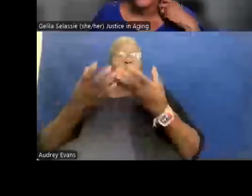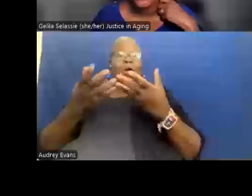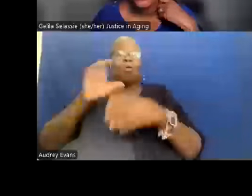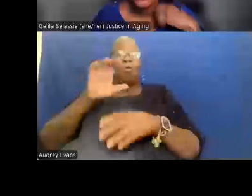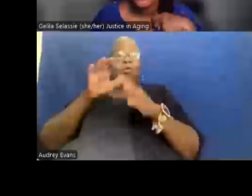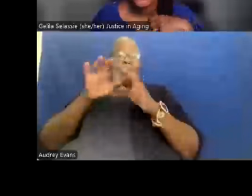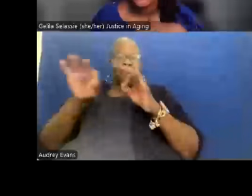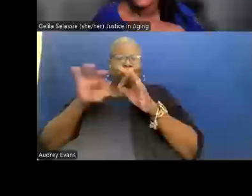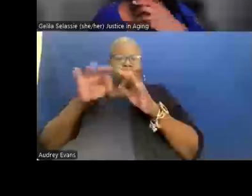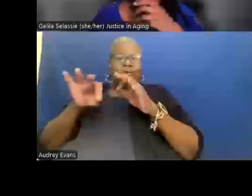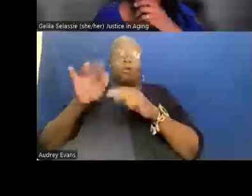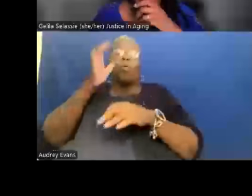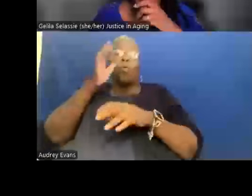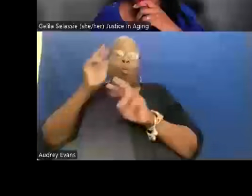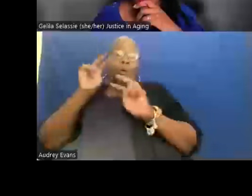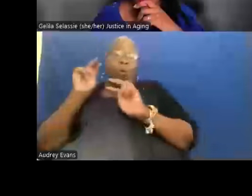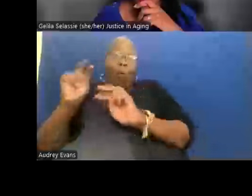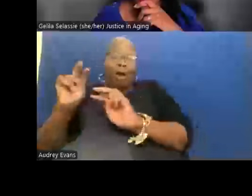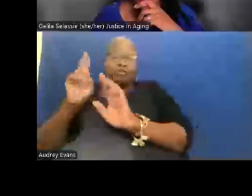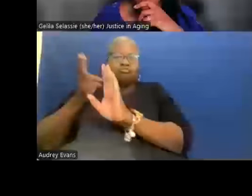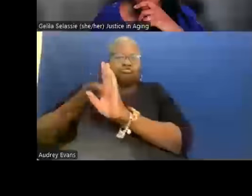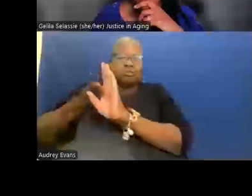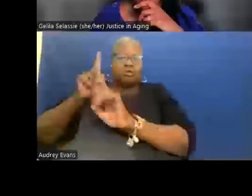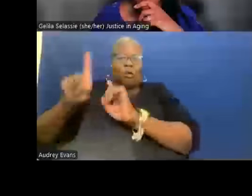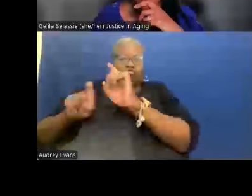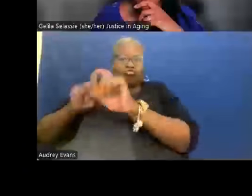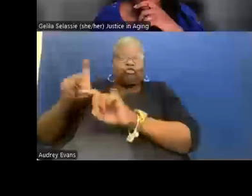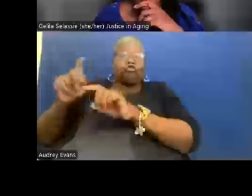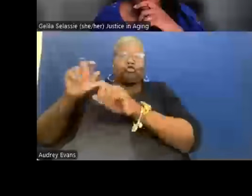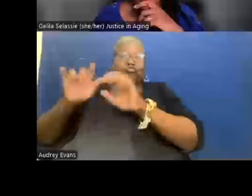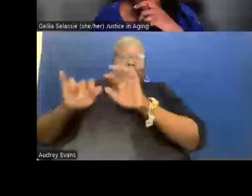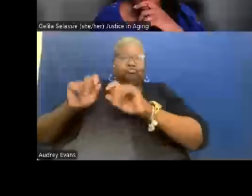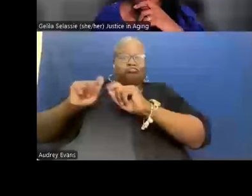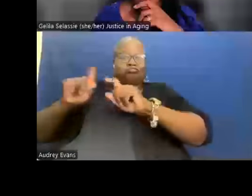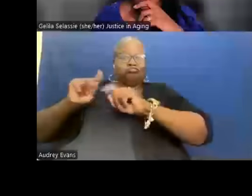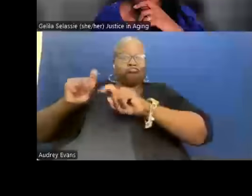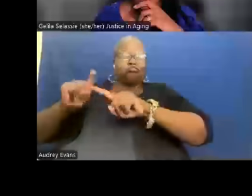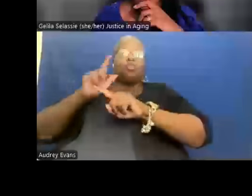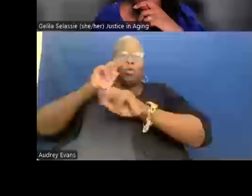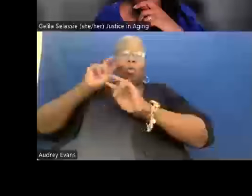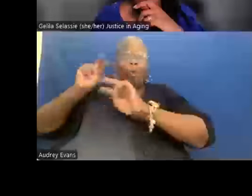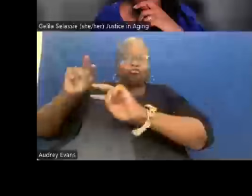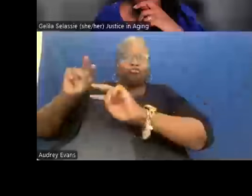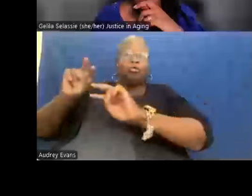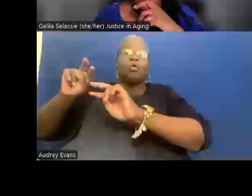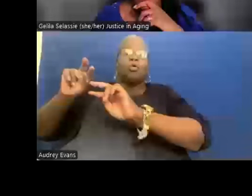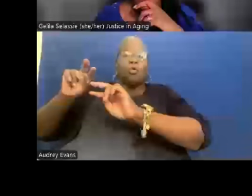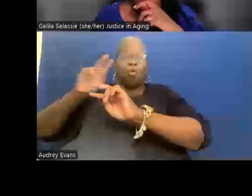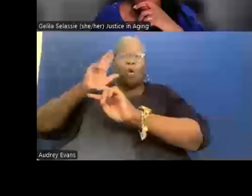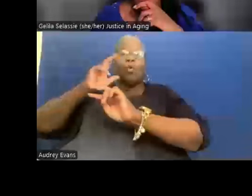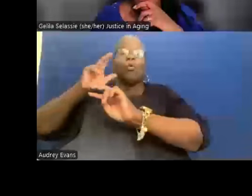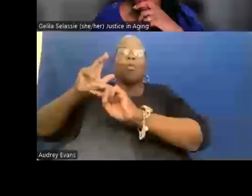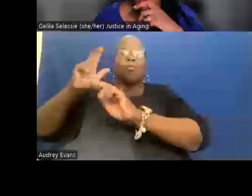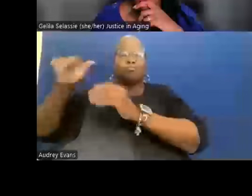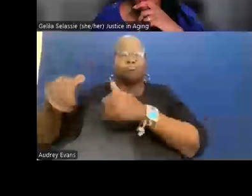captioning. We will be watching the participant questions as they come in throughout the webinar, and we will uplift high-level